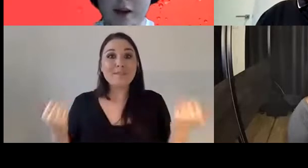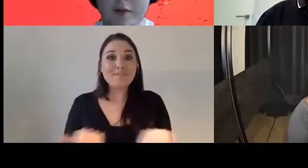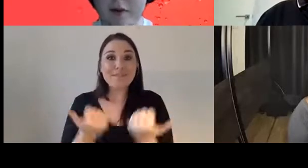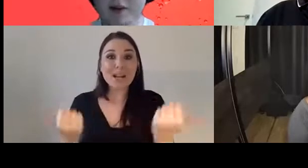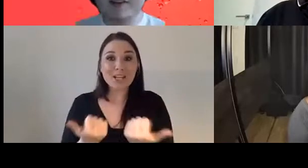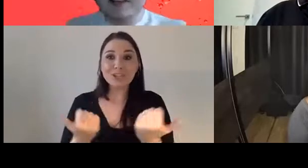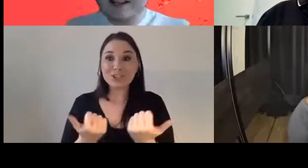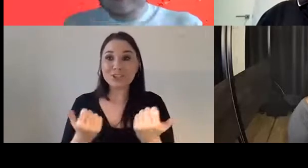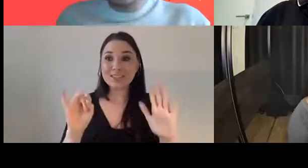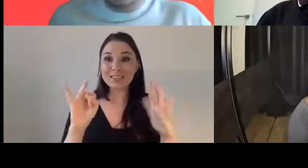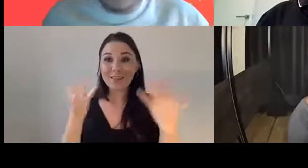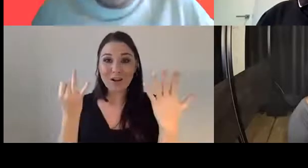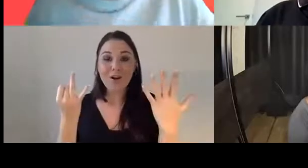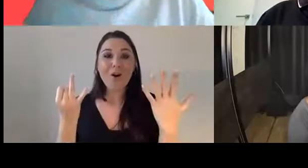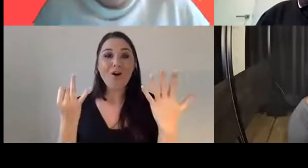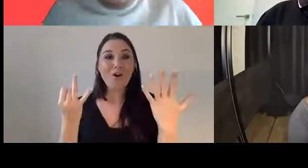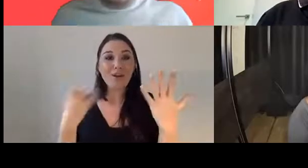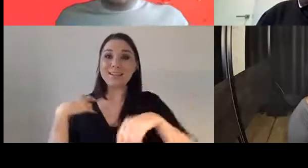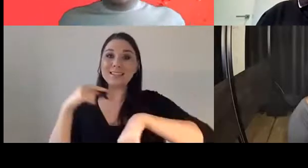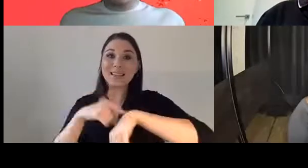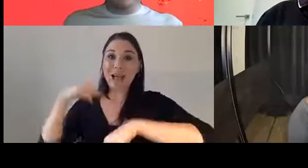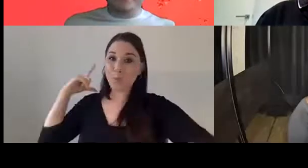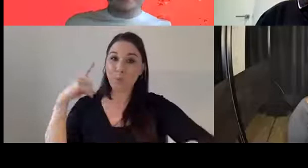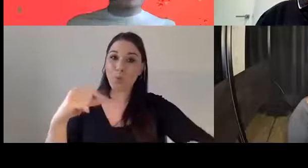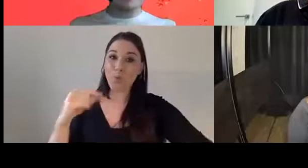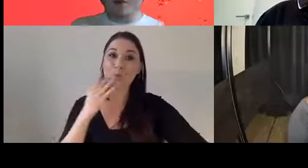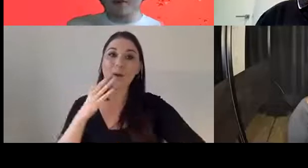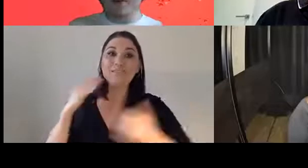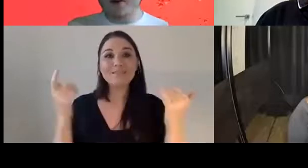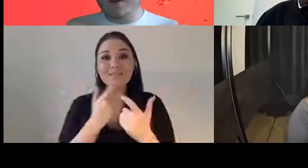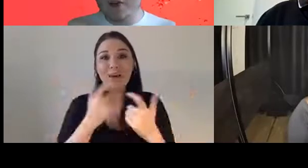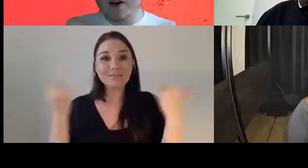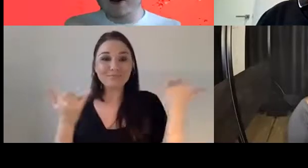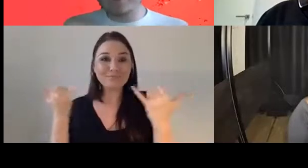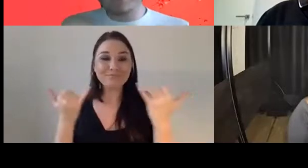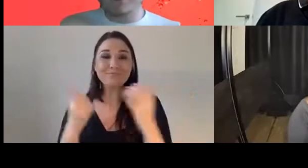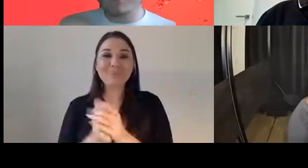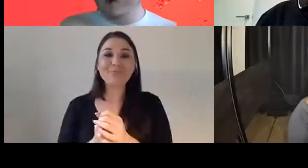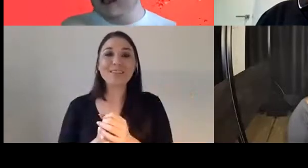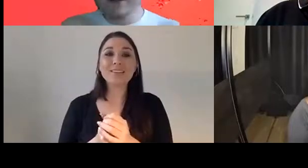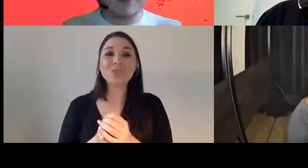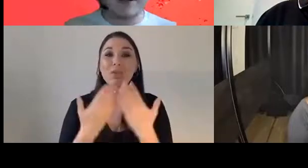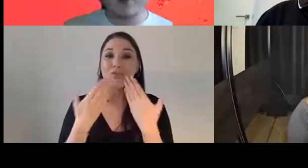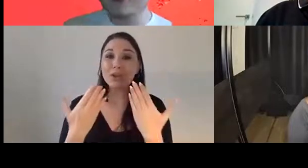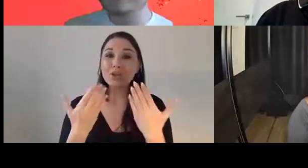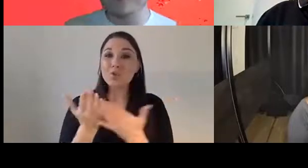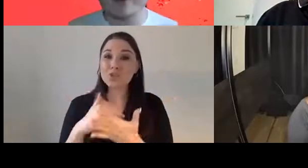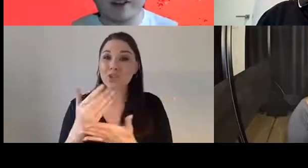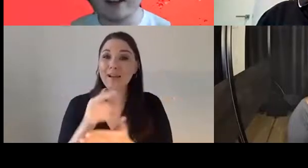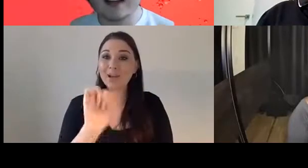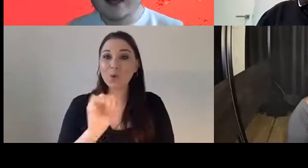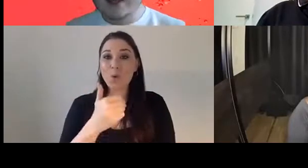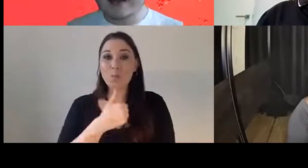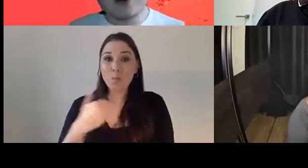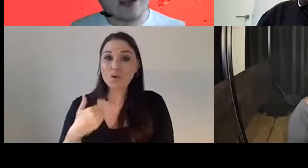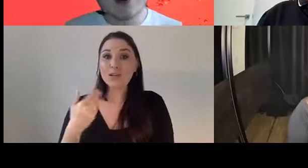fly when you're having fun, as they say. And so thank you all so much for sharing your morning, evening, or lunchtime with us.